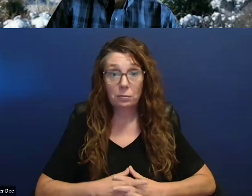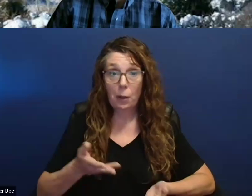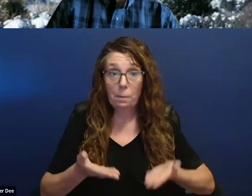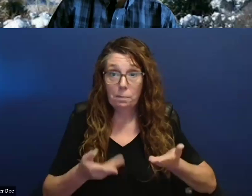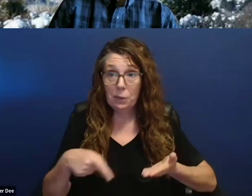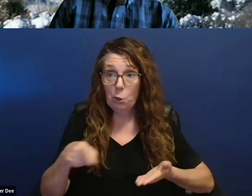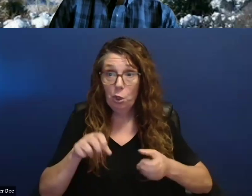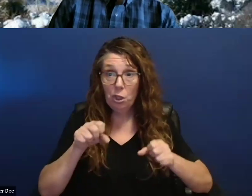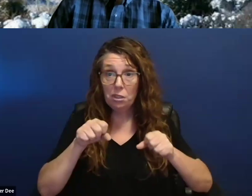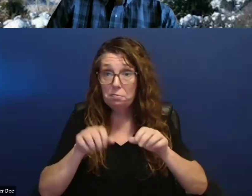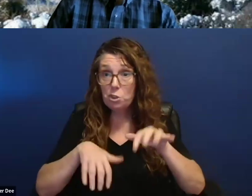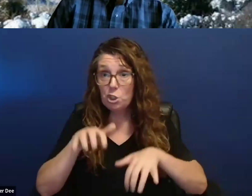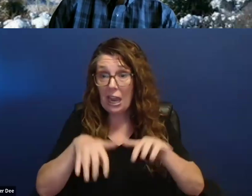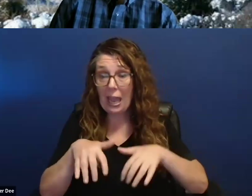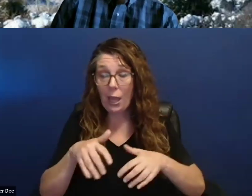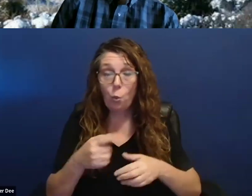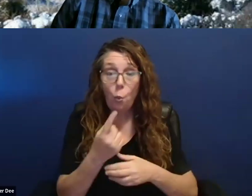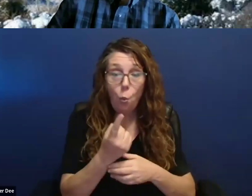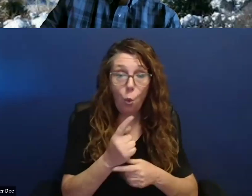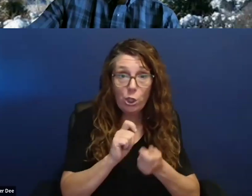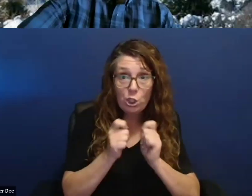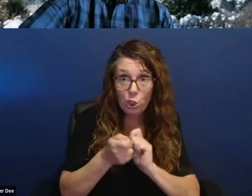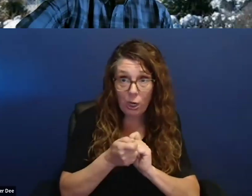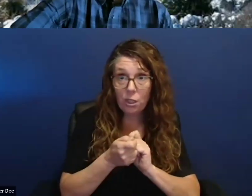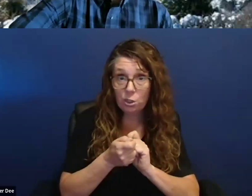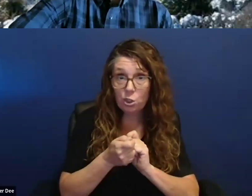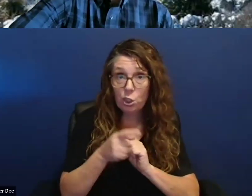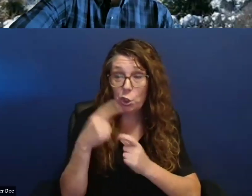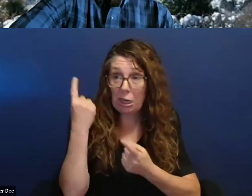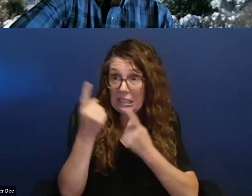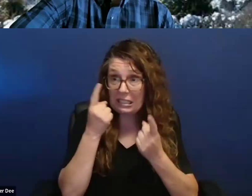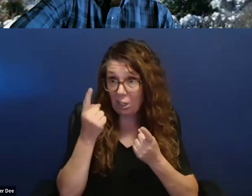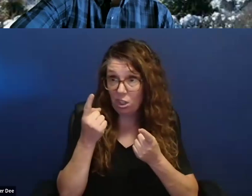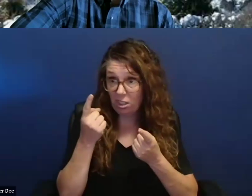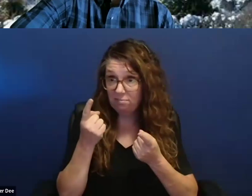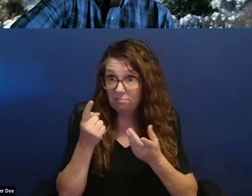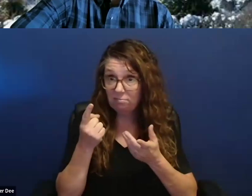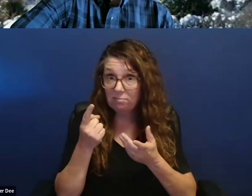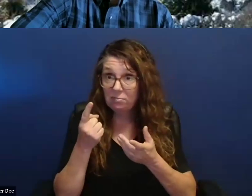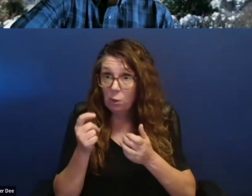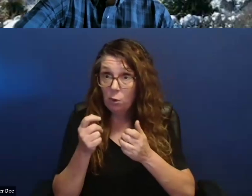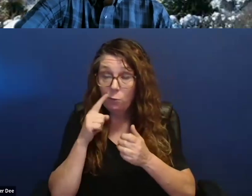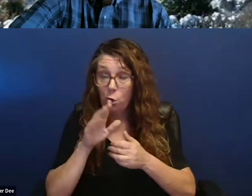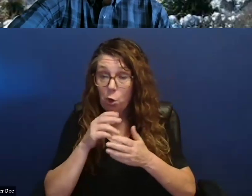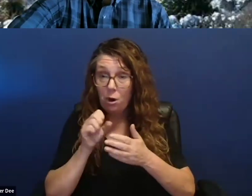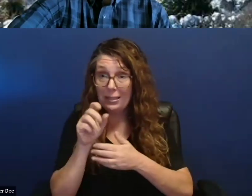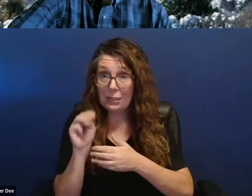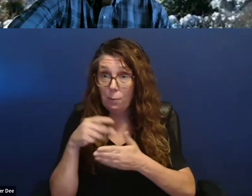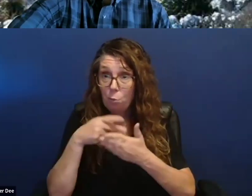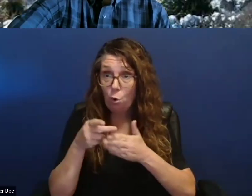Perhaps you could drop in the chat, maybe what's one change you are considering making to your S-STEM program after today?